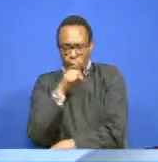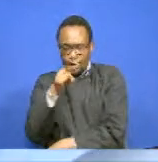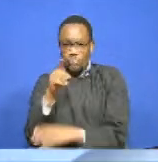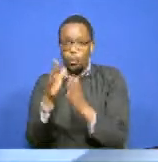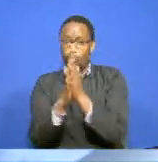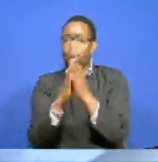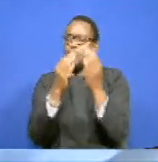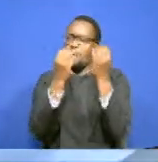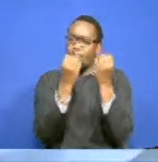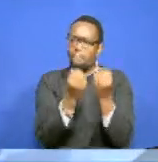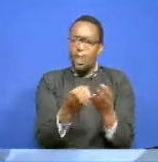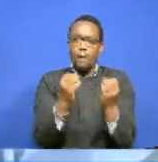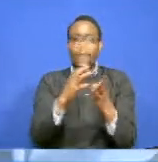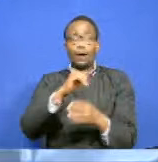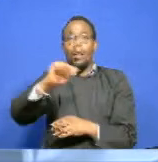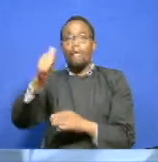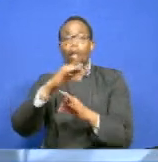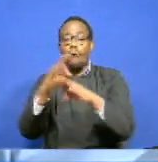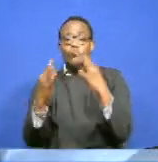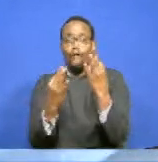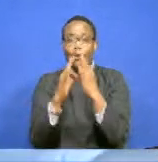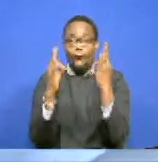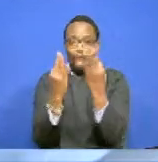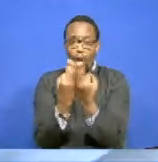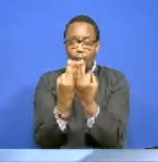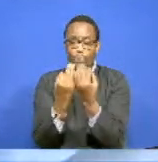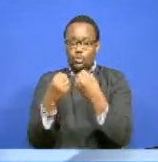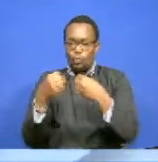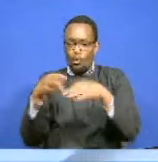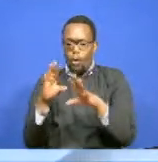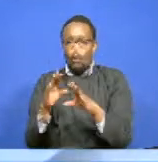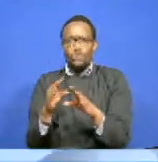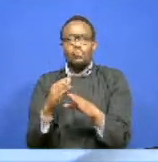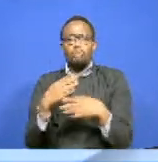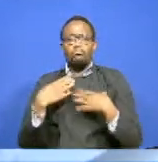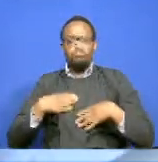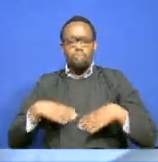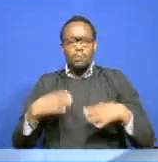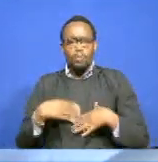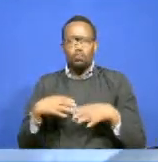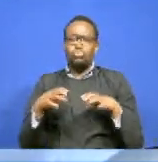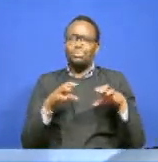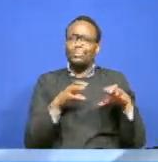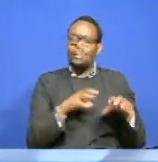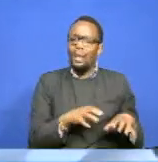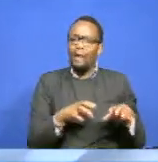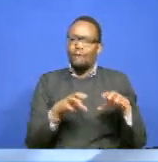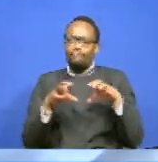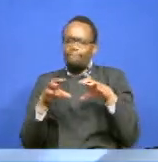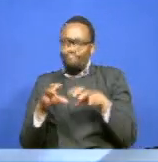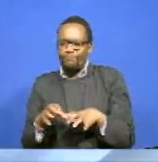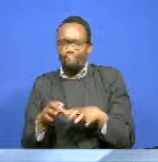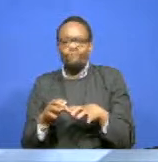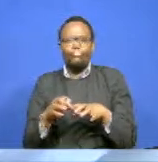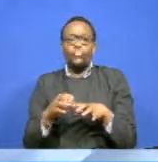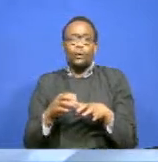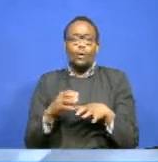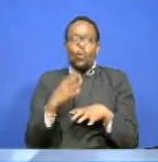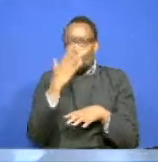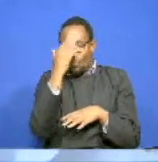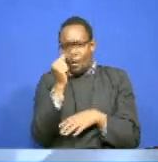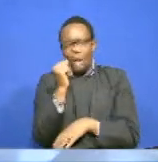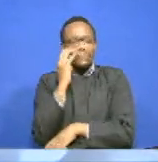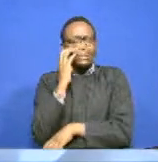other families that have lost their loved ones, who are struggling, God, to come to terms with their losses. Would